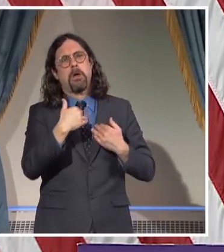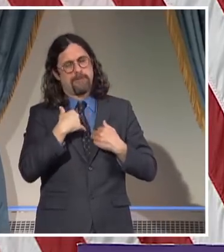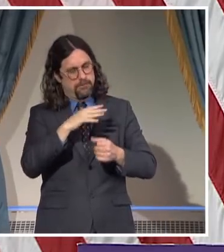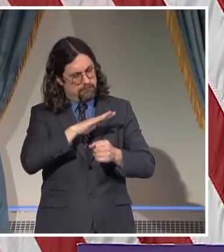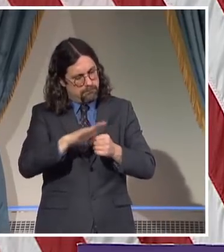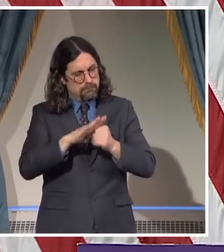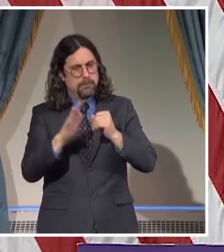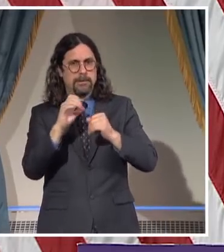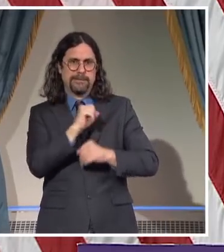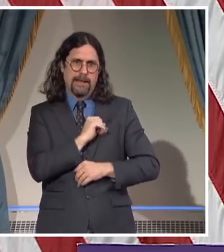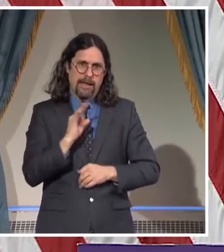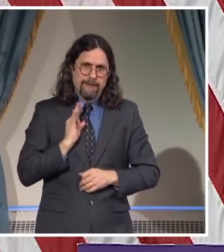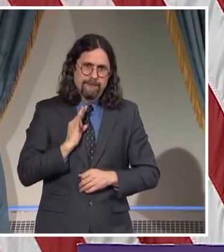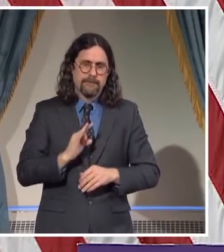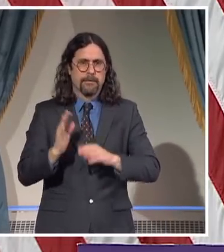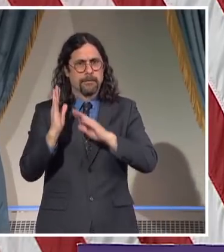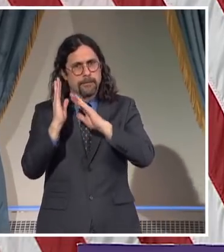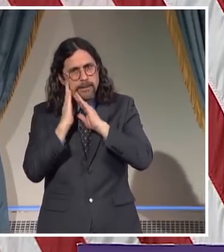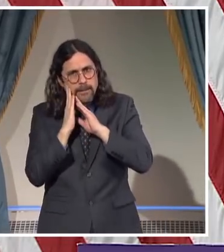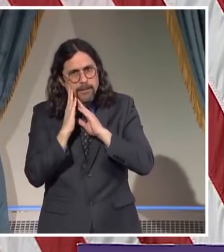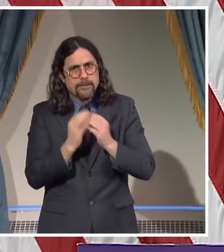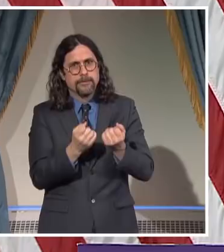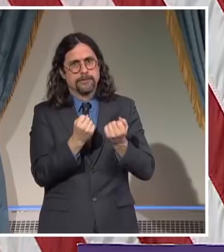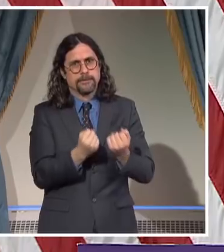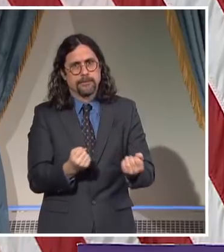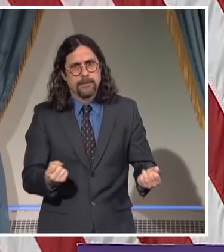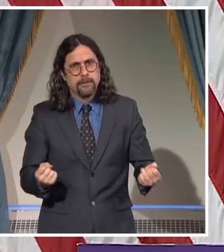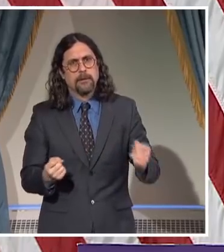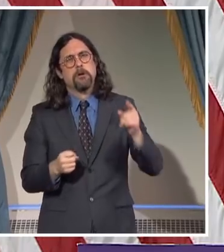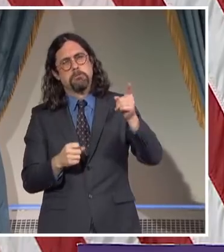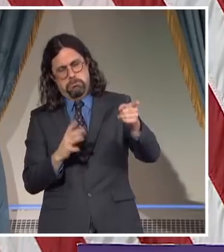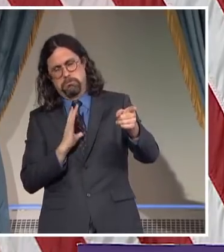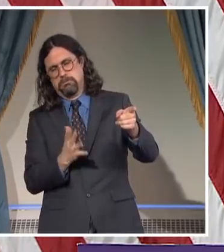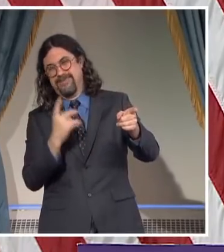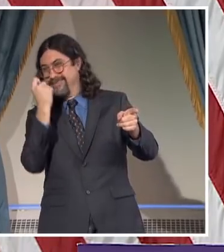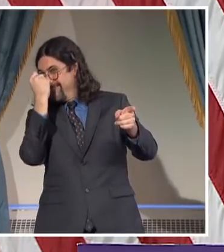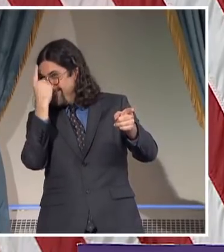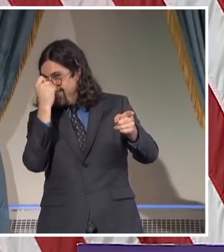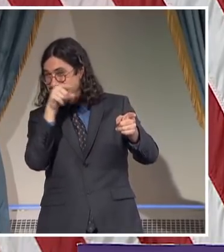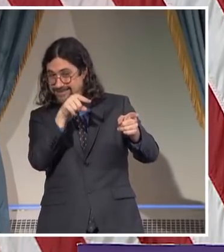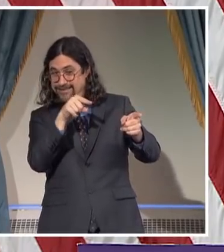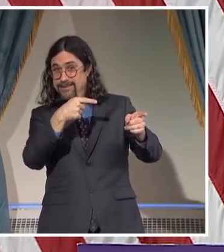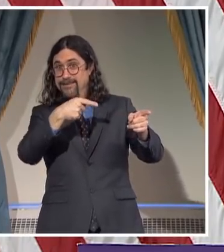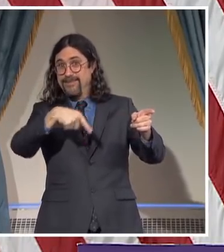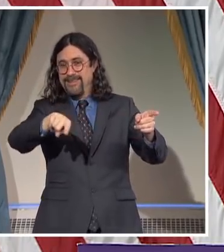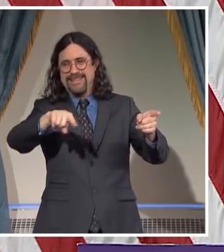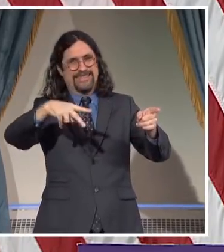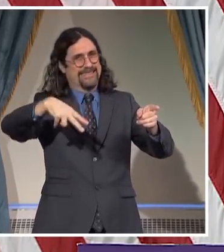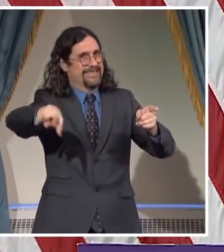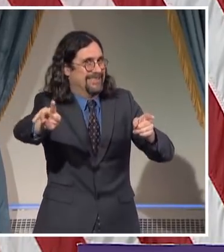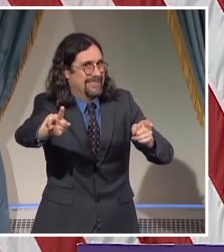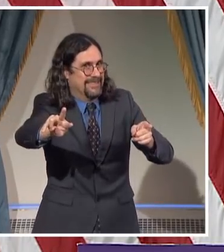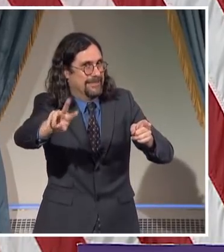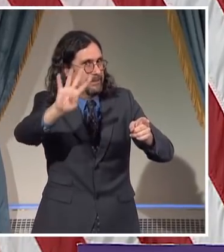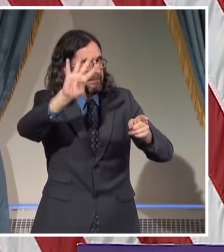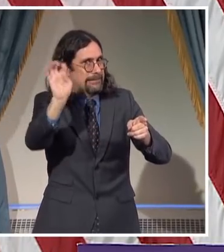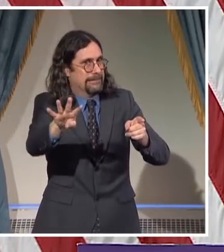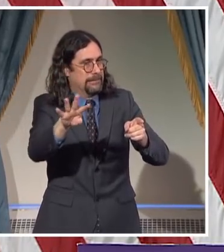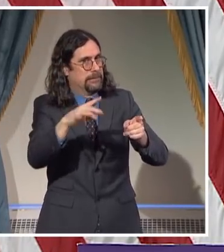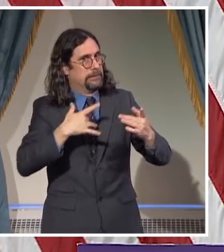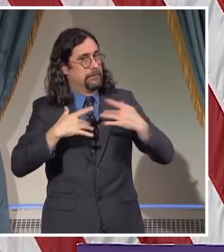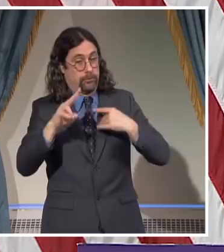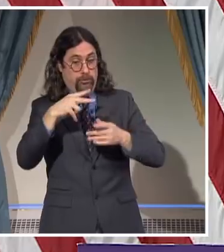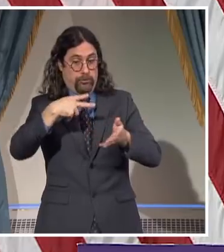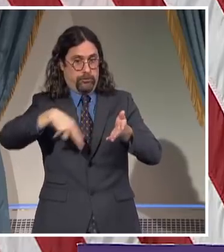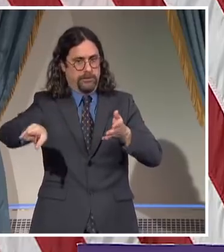two it's going to be a much tougher situation. And I do think we see some real variation in terms of some hospitals having a lot of